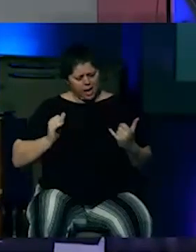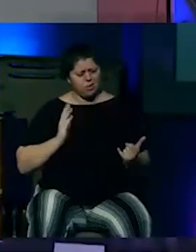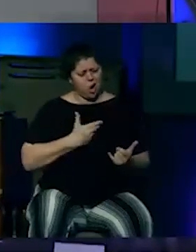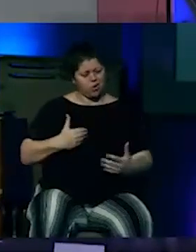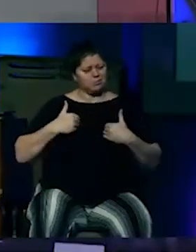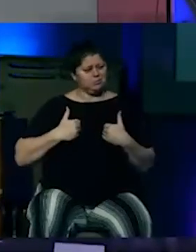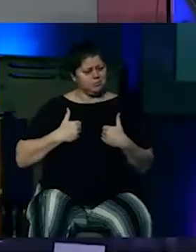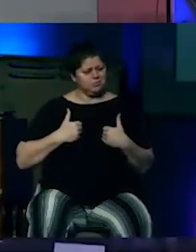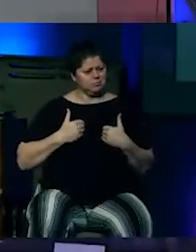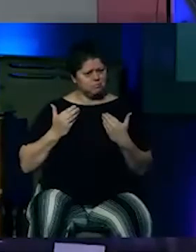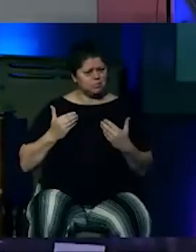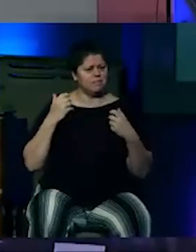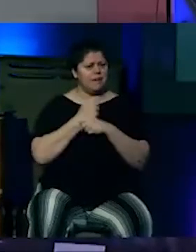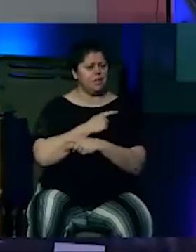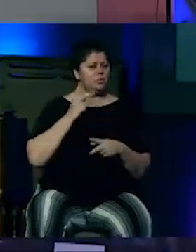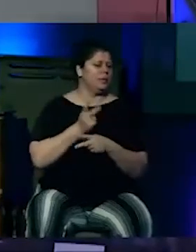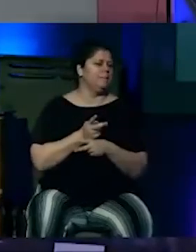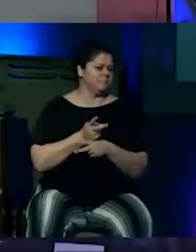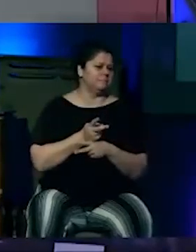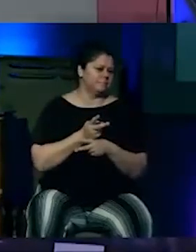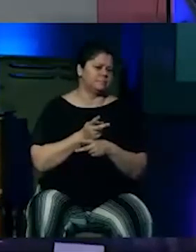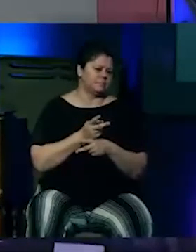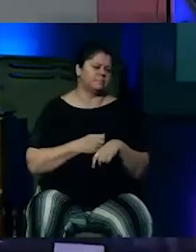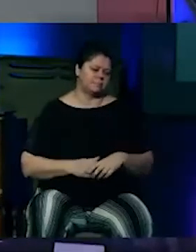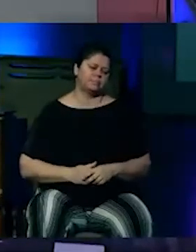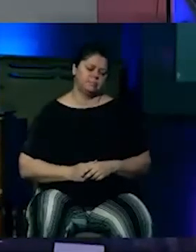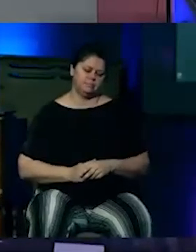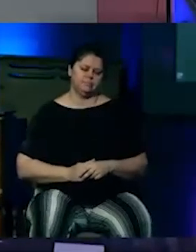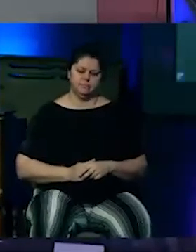have and to fight to keep.